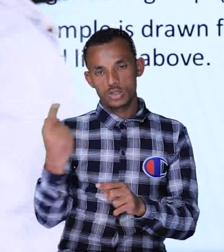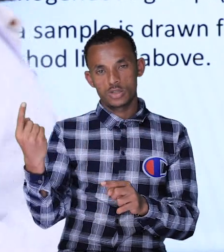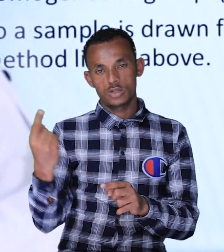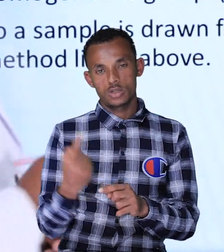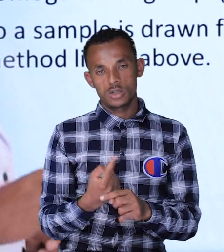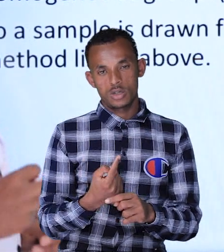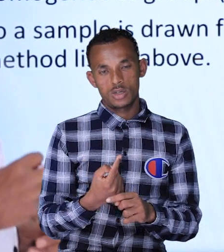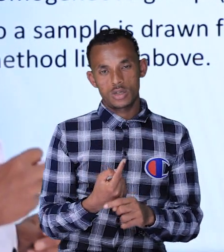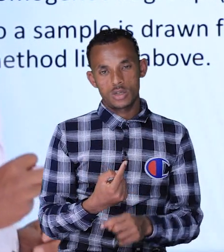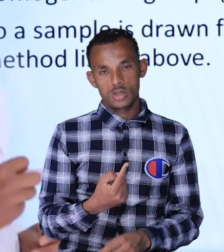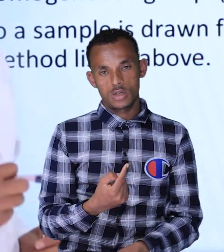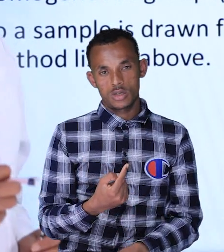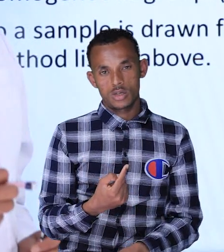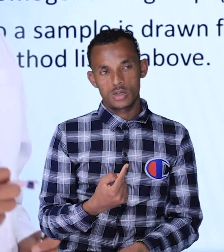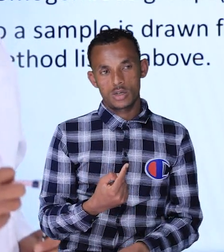each